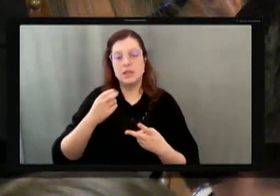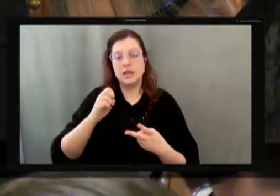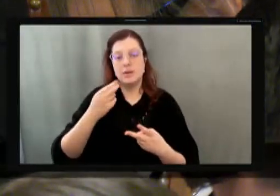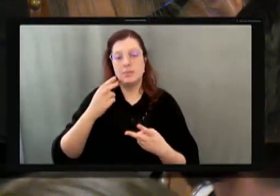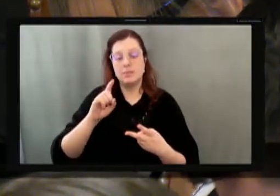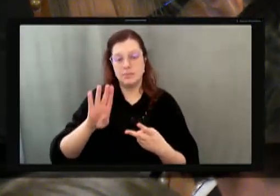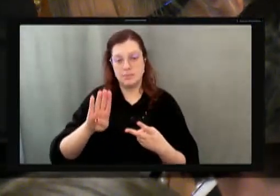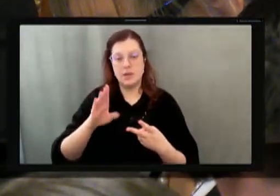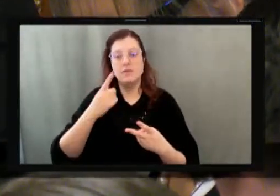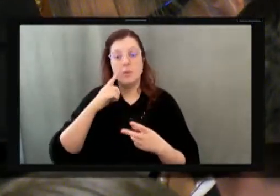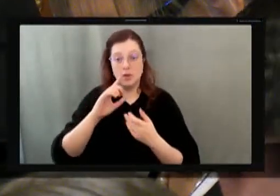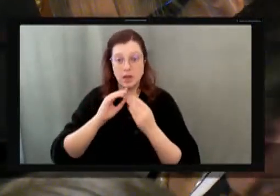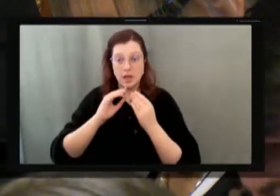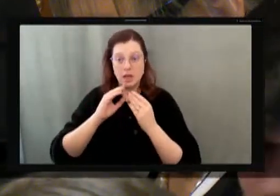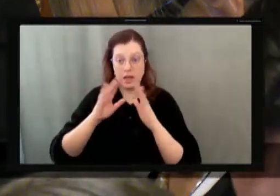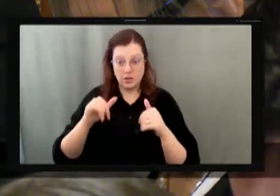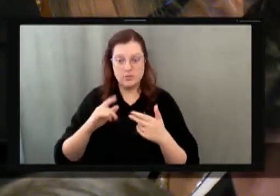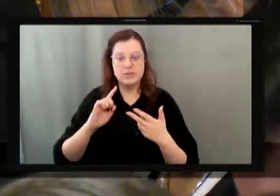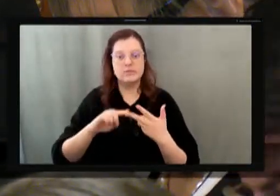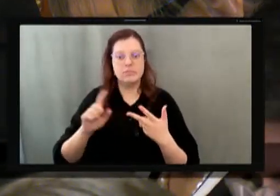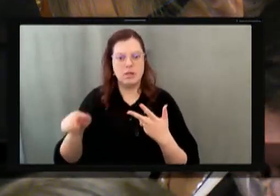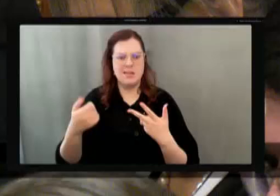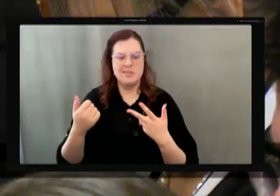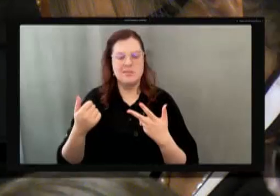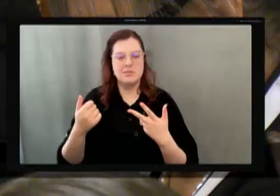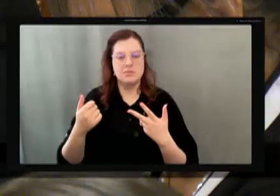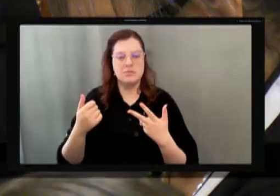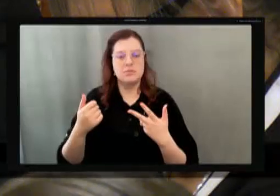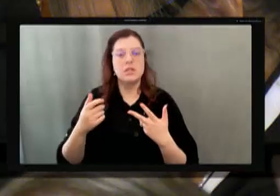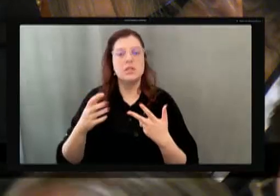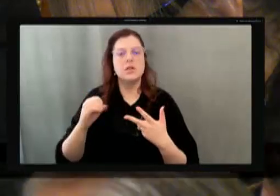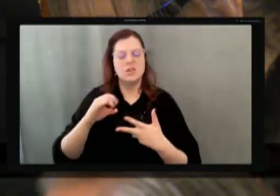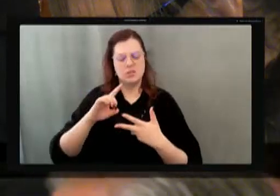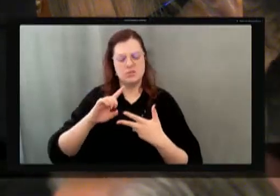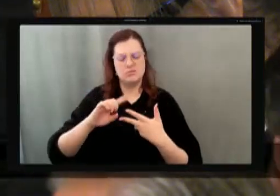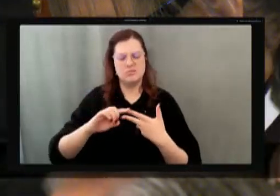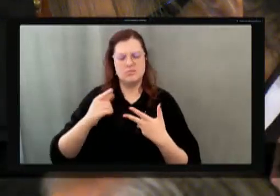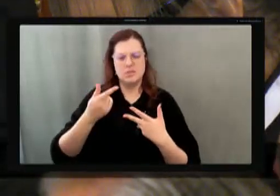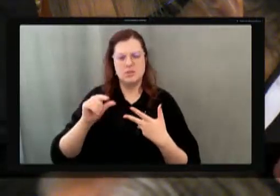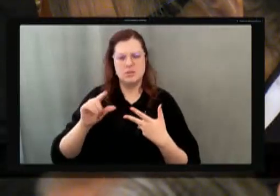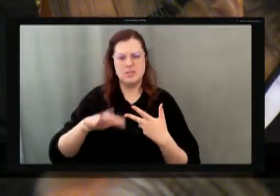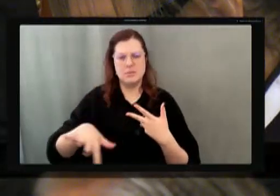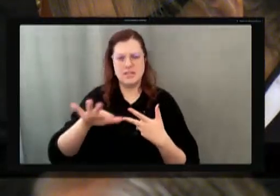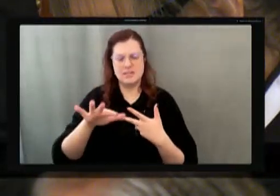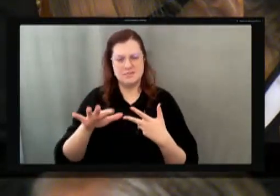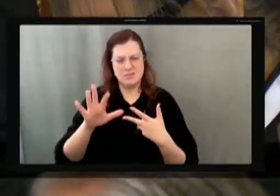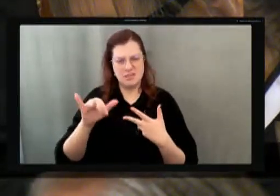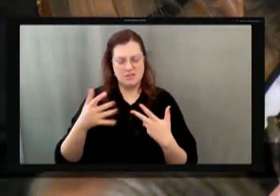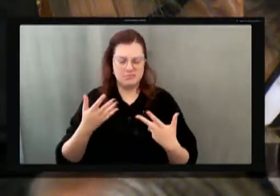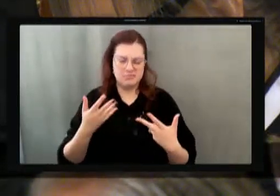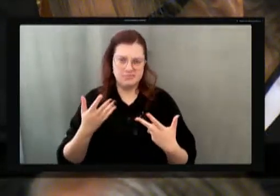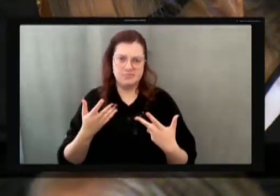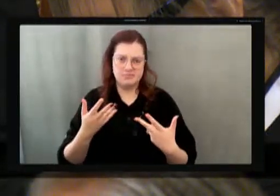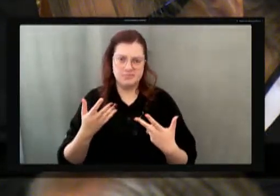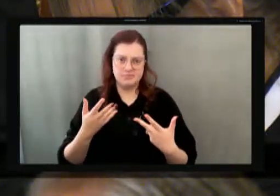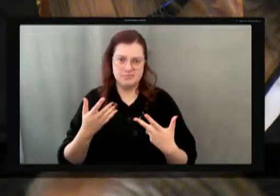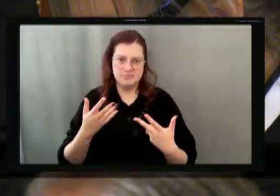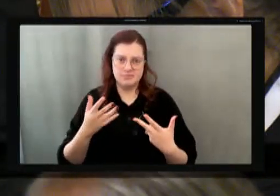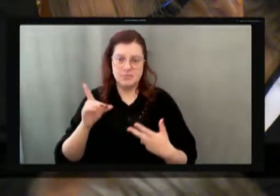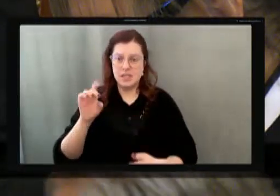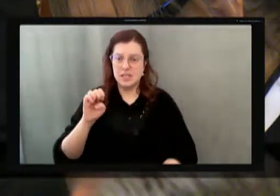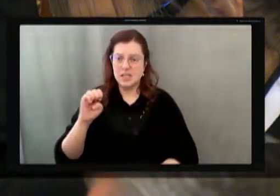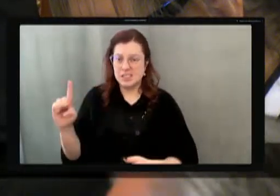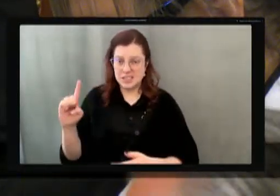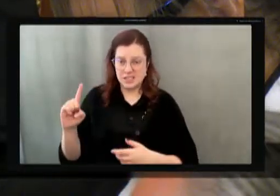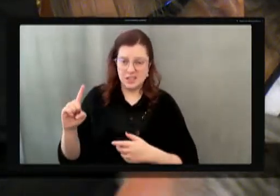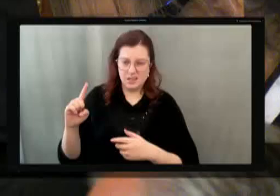house. Are the green space ones, I mean, as an intended use, is there like a deed restriction or something,